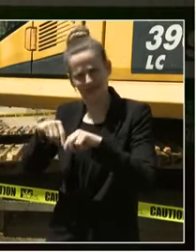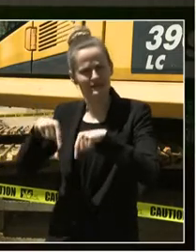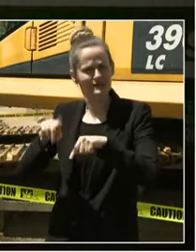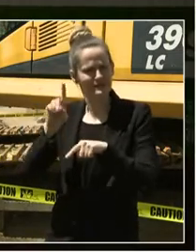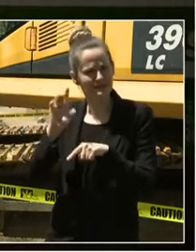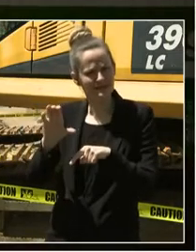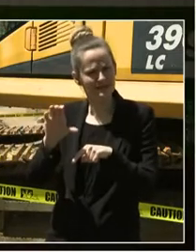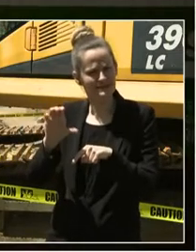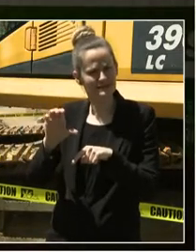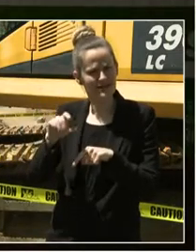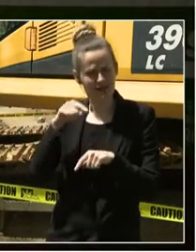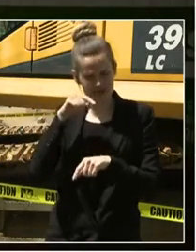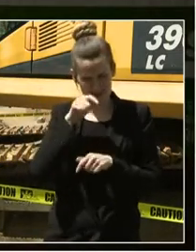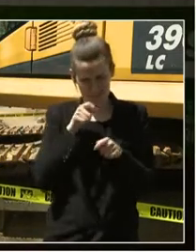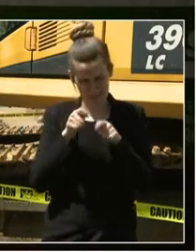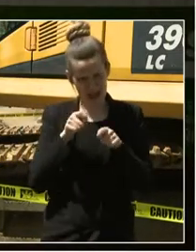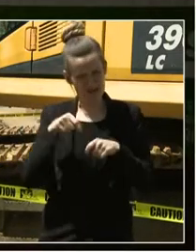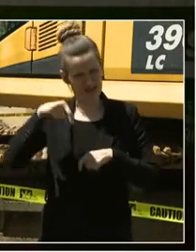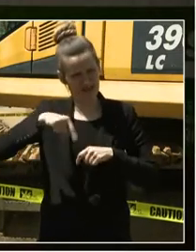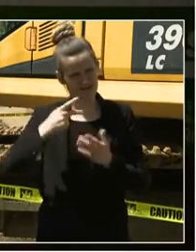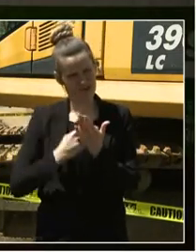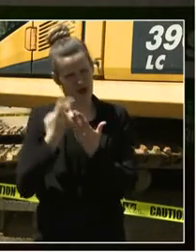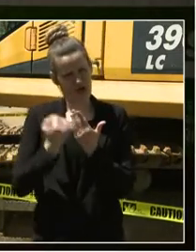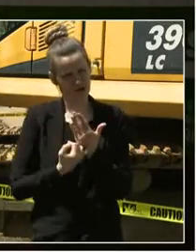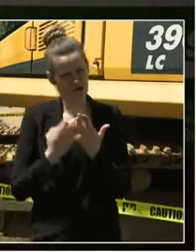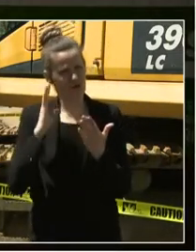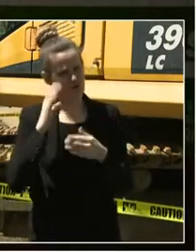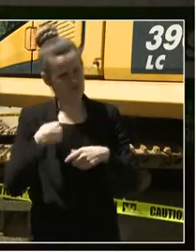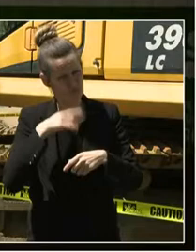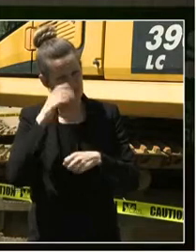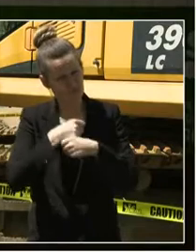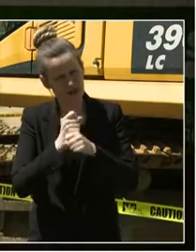will be able to work with over